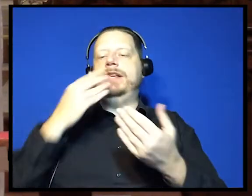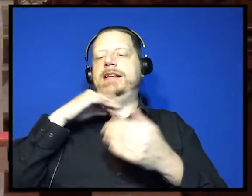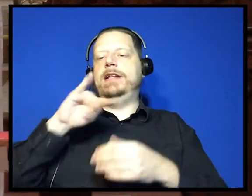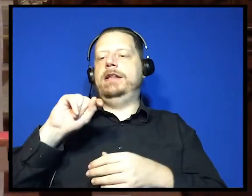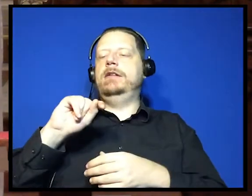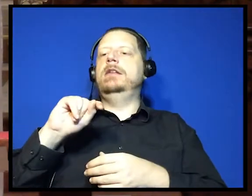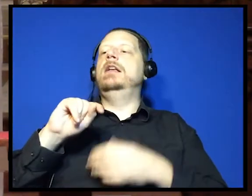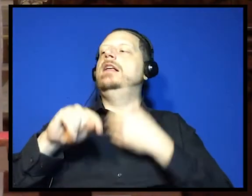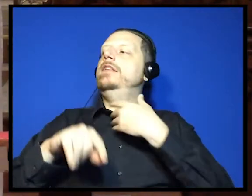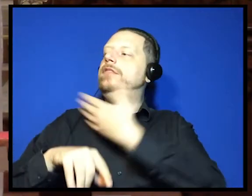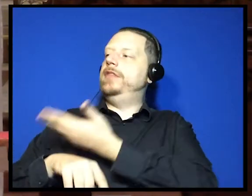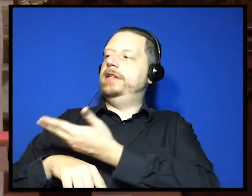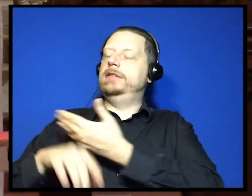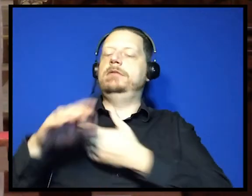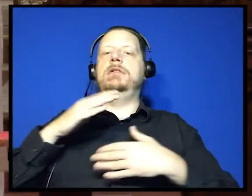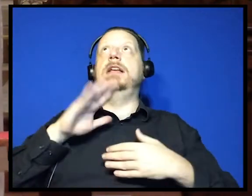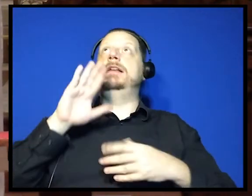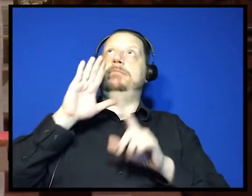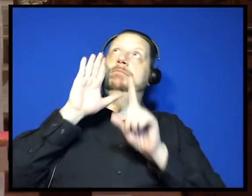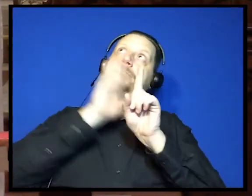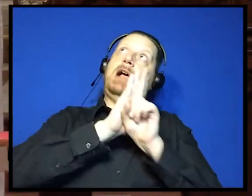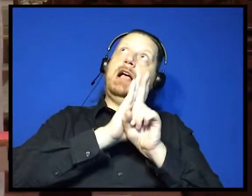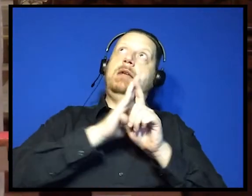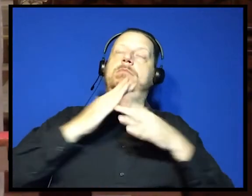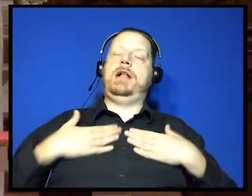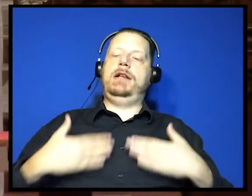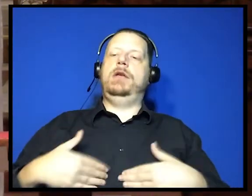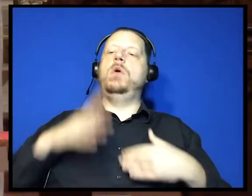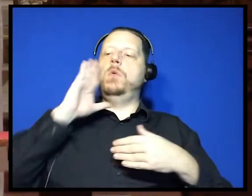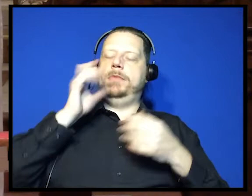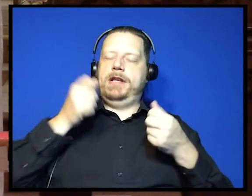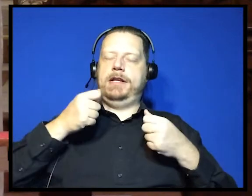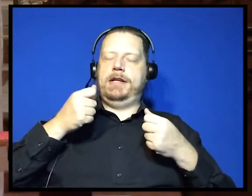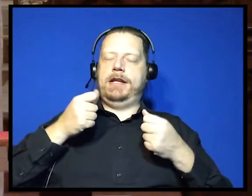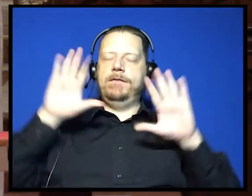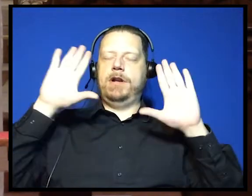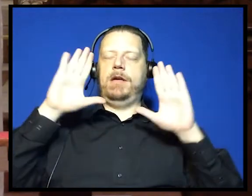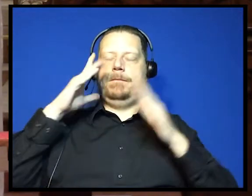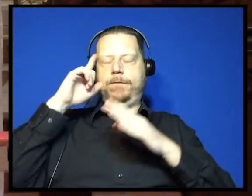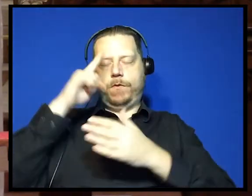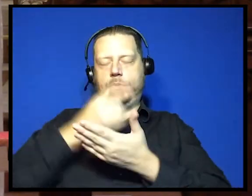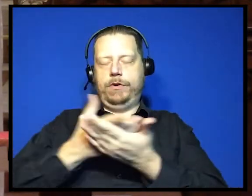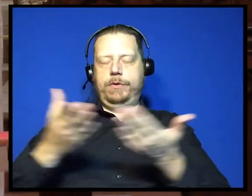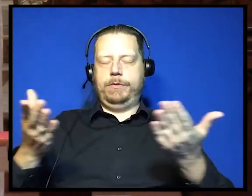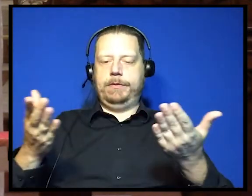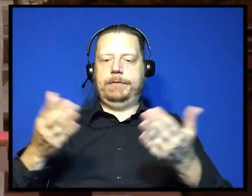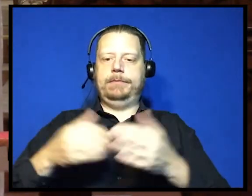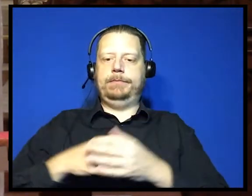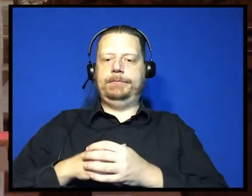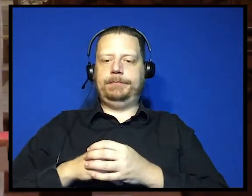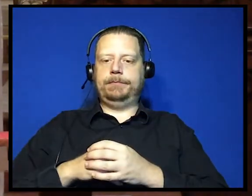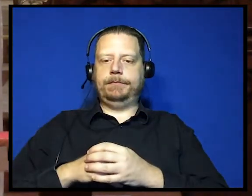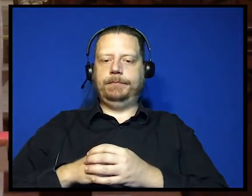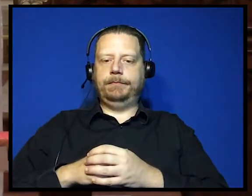eat it. This is my body, which will be given up for you."